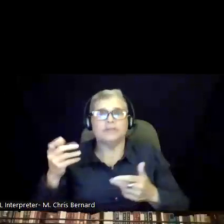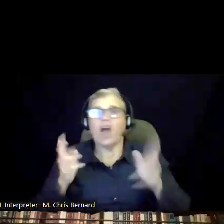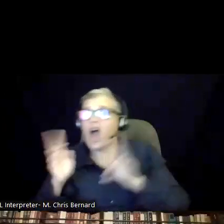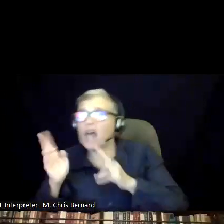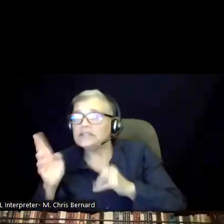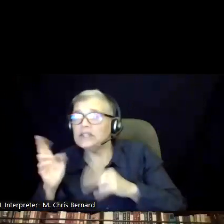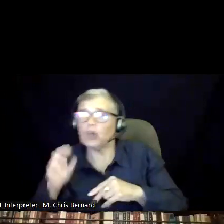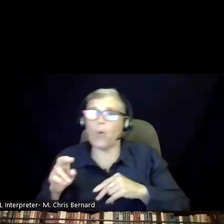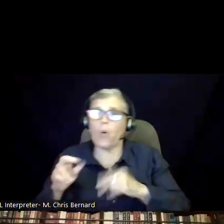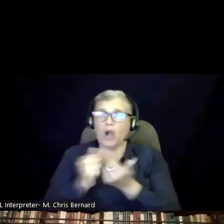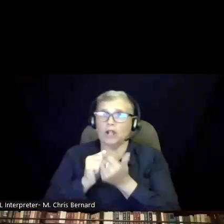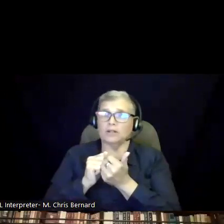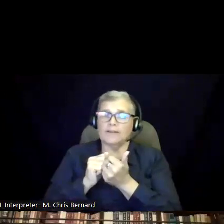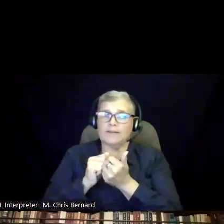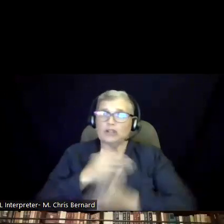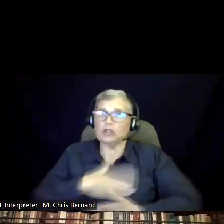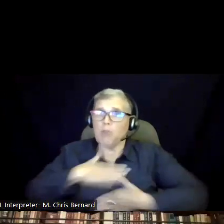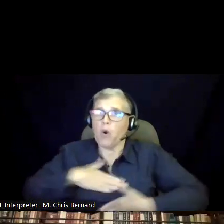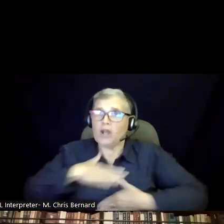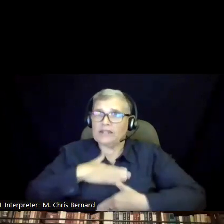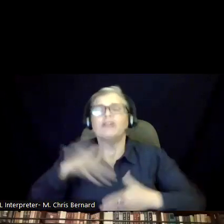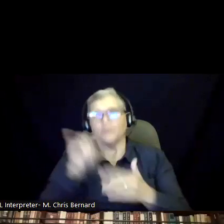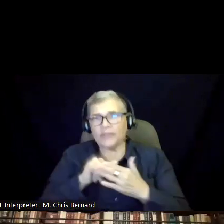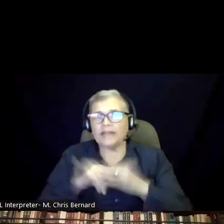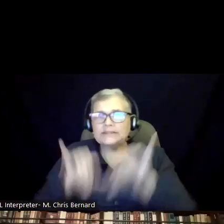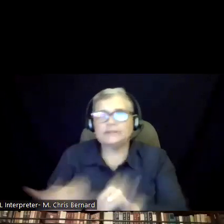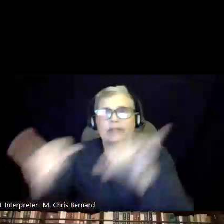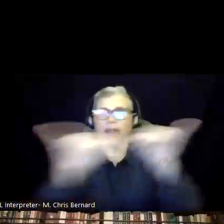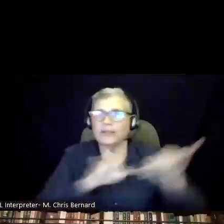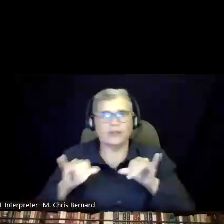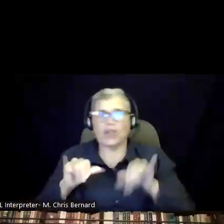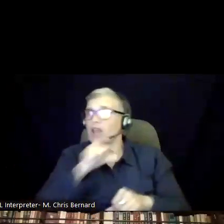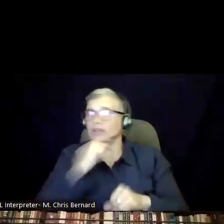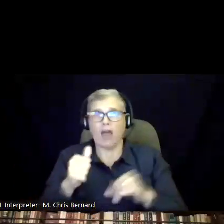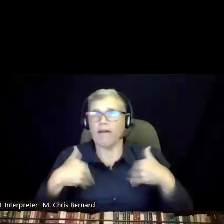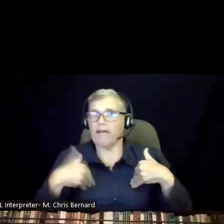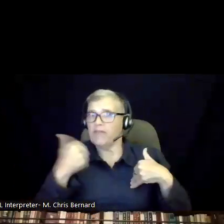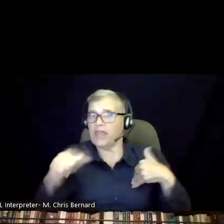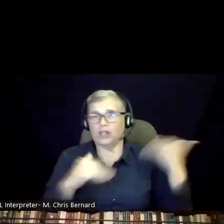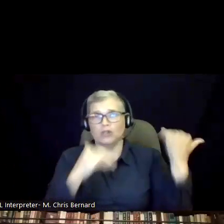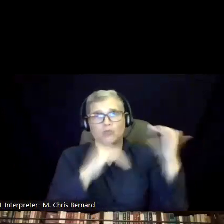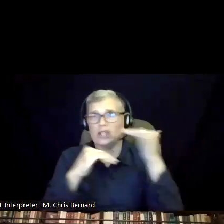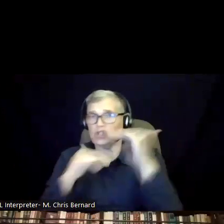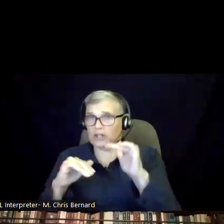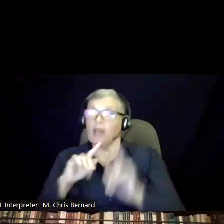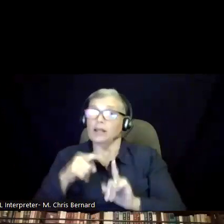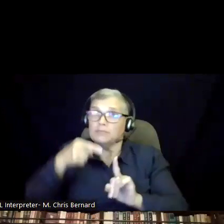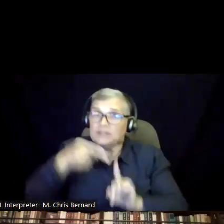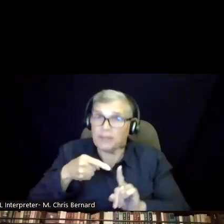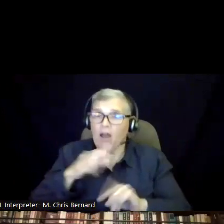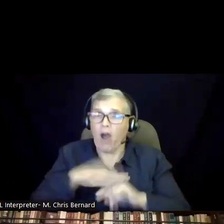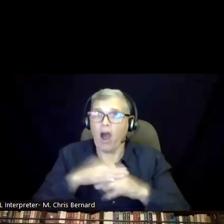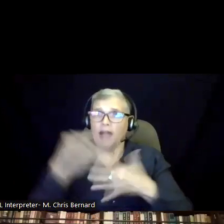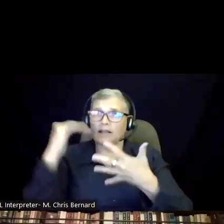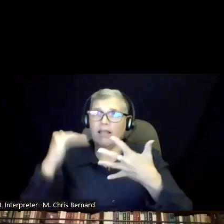sport, is standard. That there are not major restrictions especially based on class,